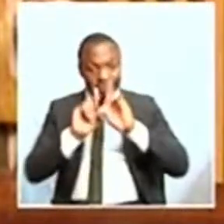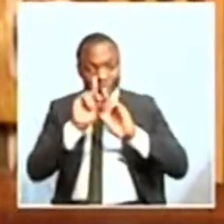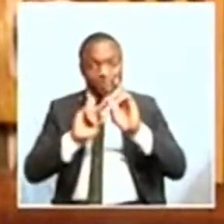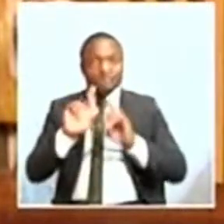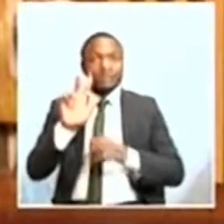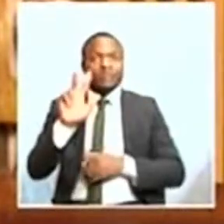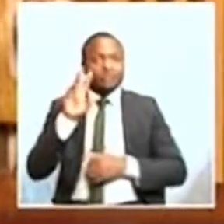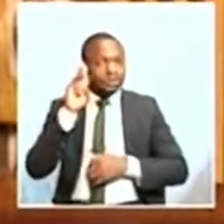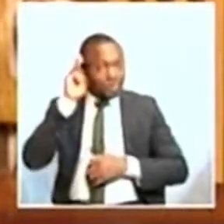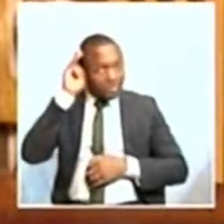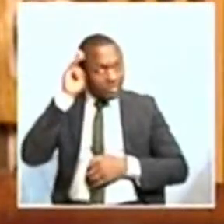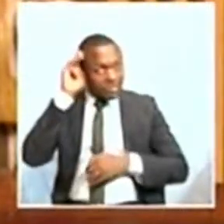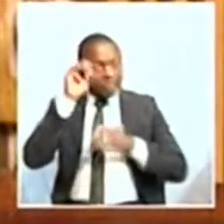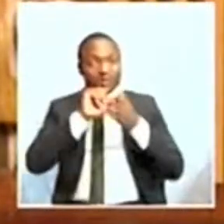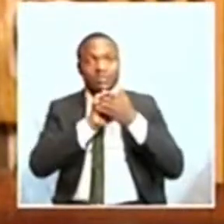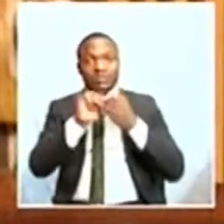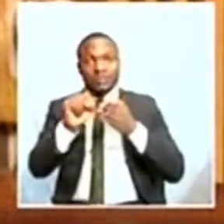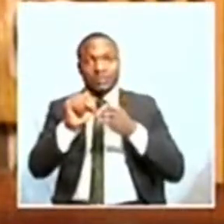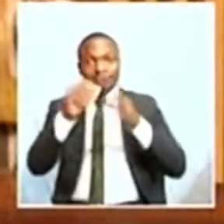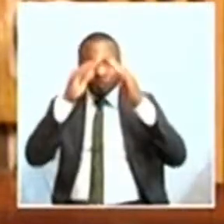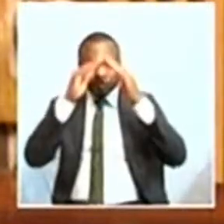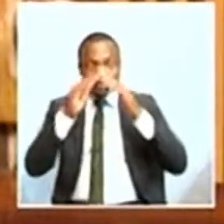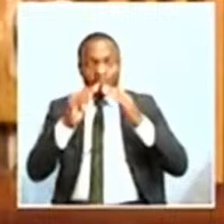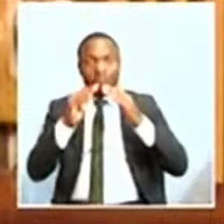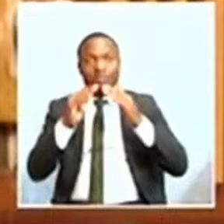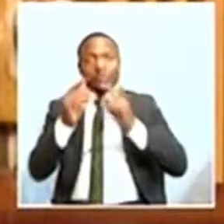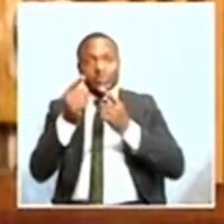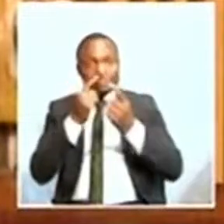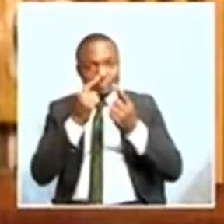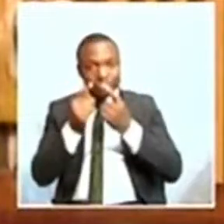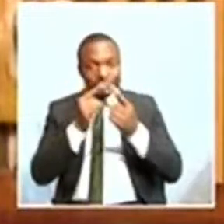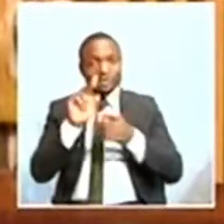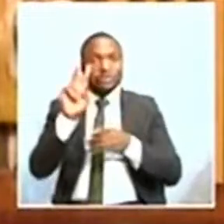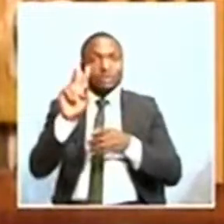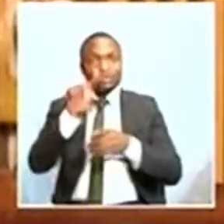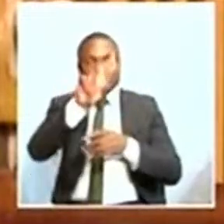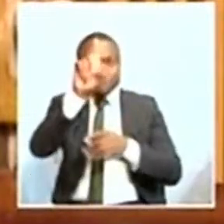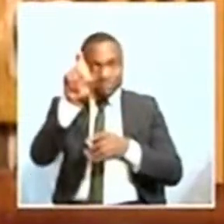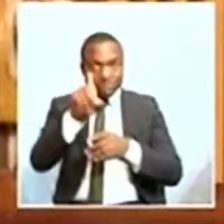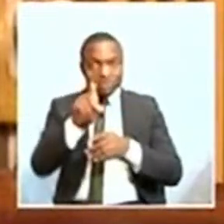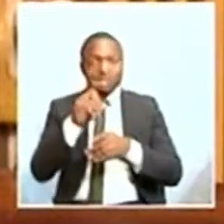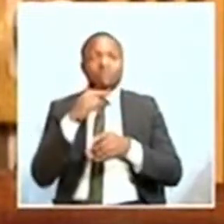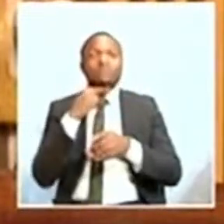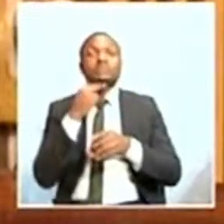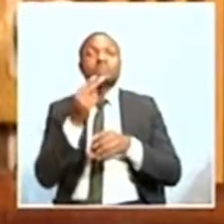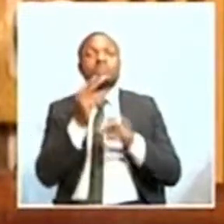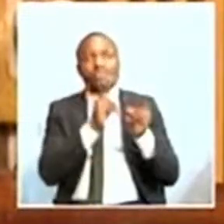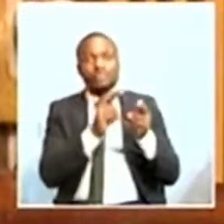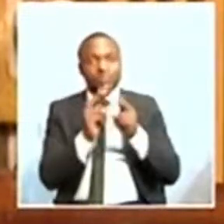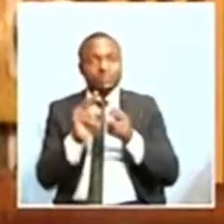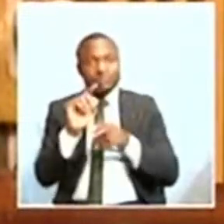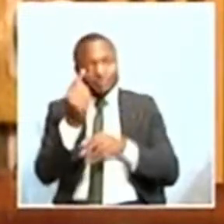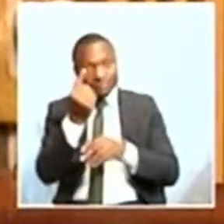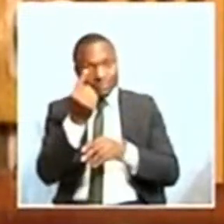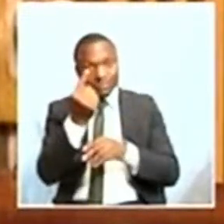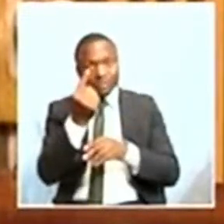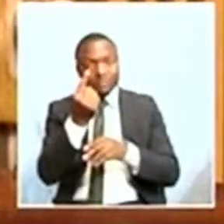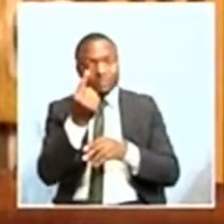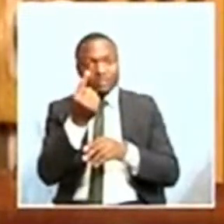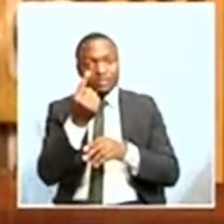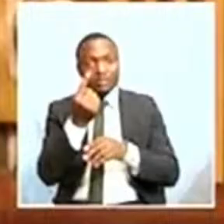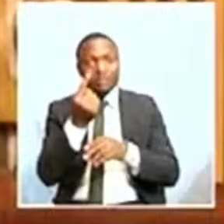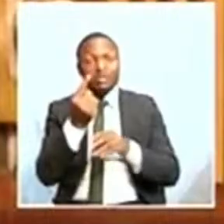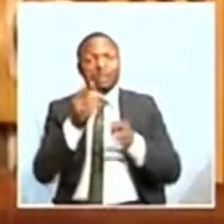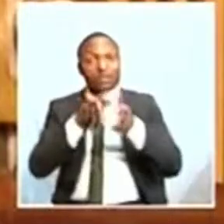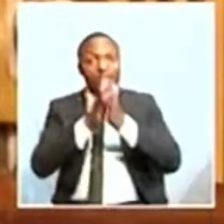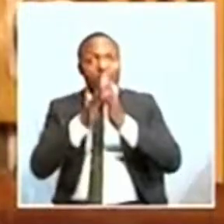three ministerial statements, the House then moved on to consider two questions for oral answer. The first one was posed